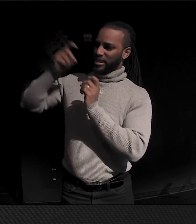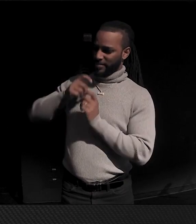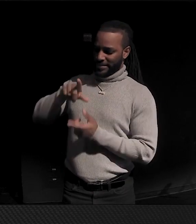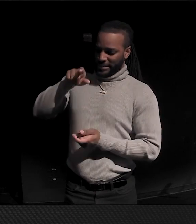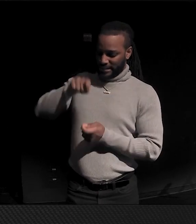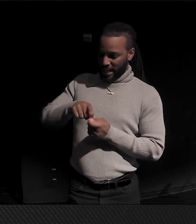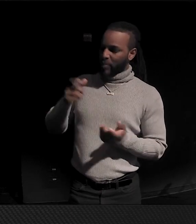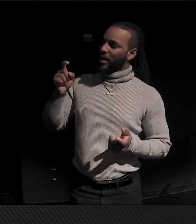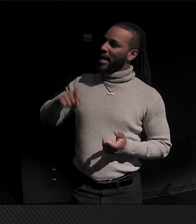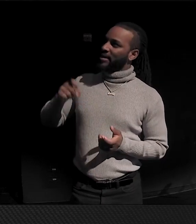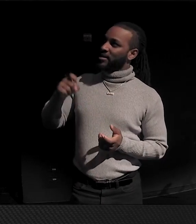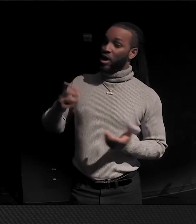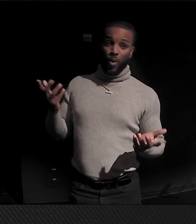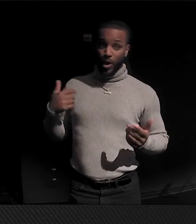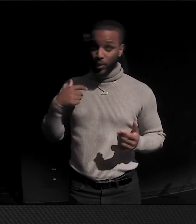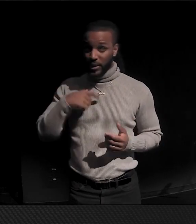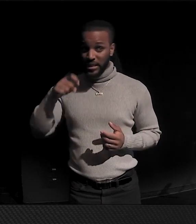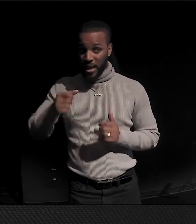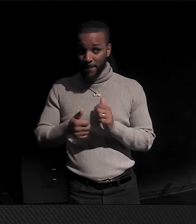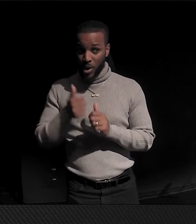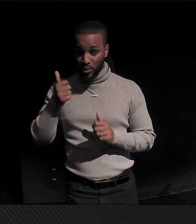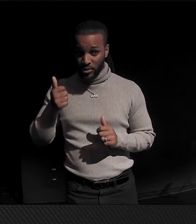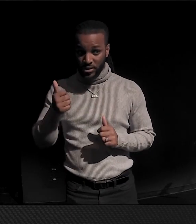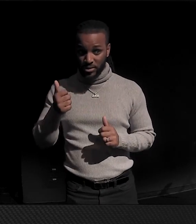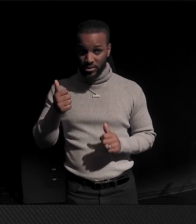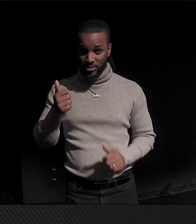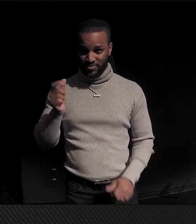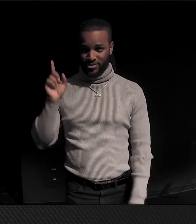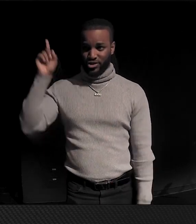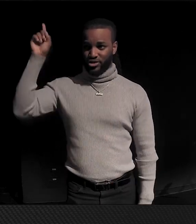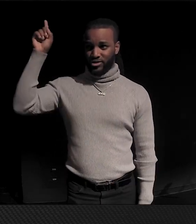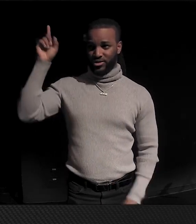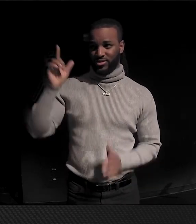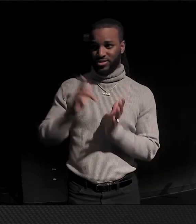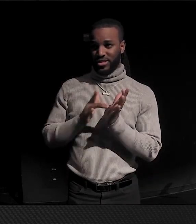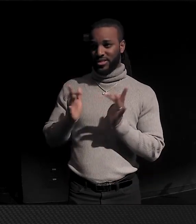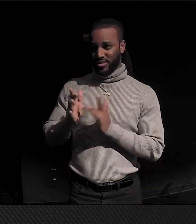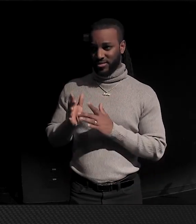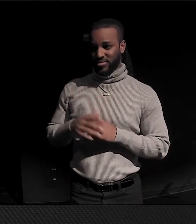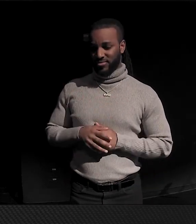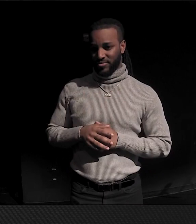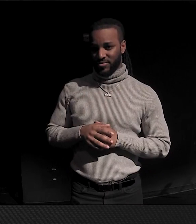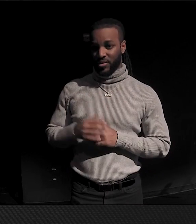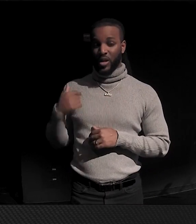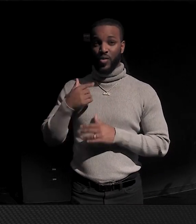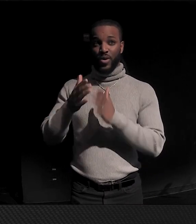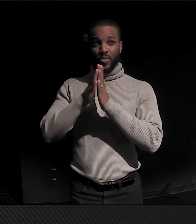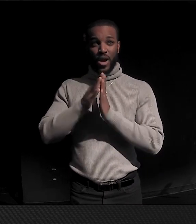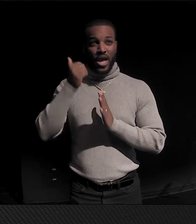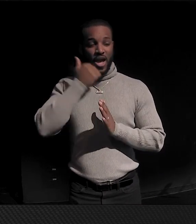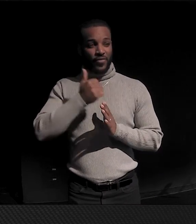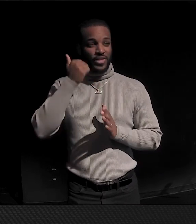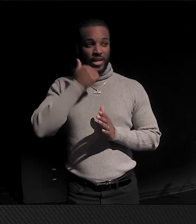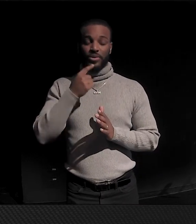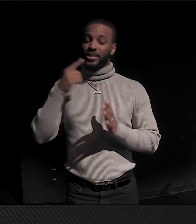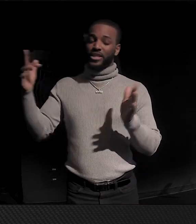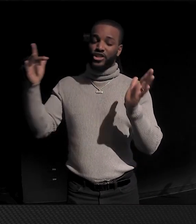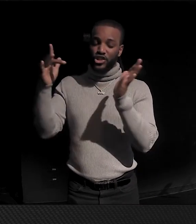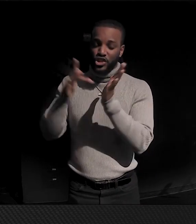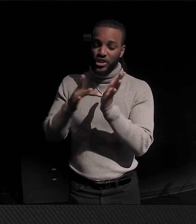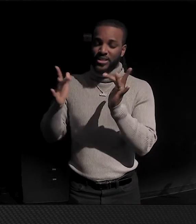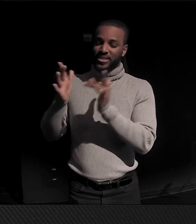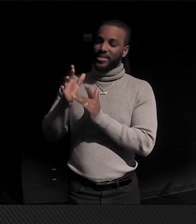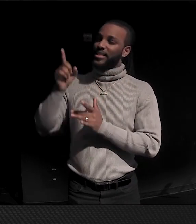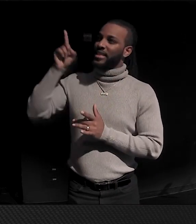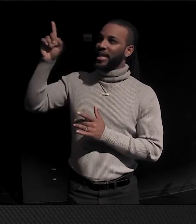I need. And what do we need most? Jesus. When we pray daily bread prayers, we're saying Jesus is